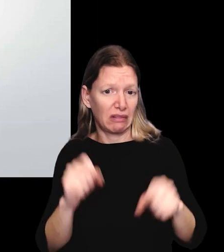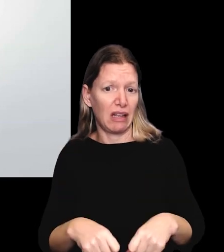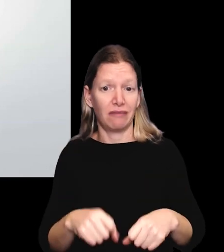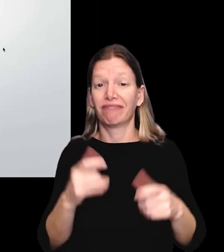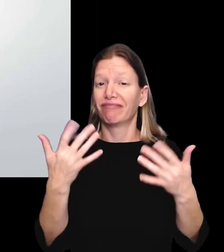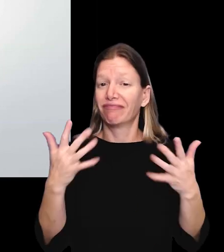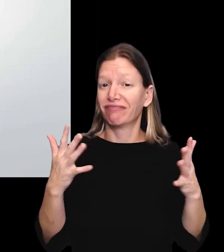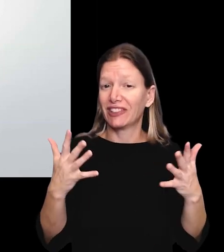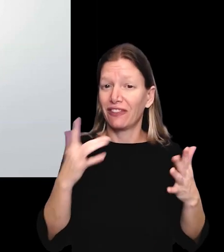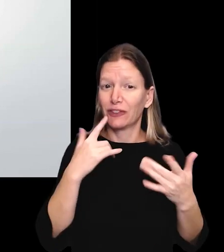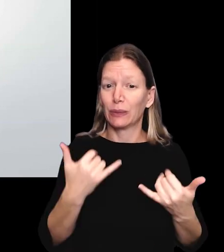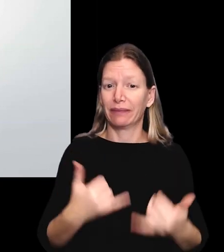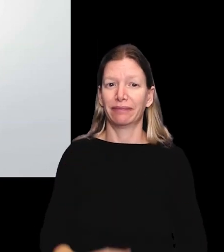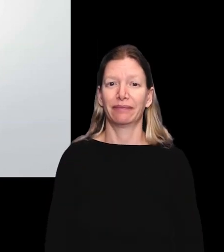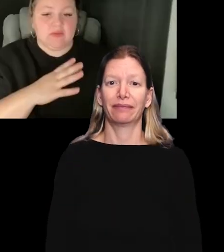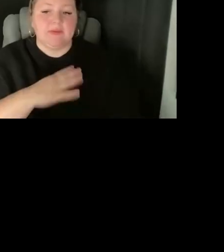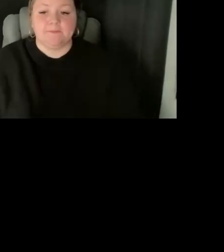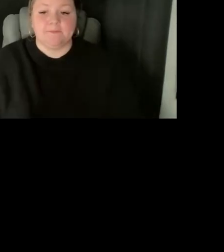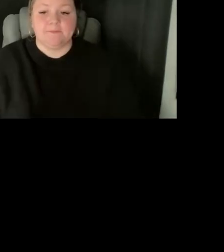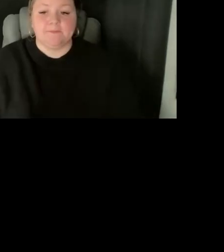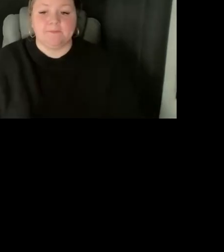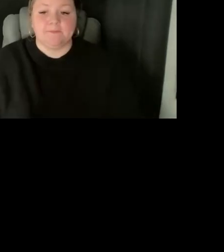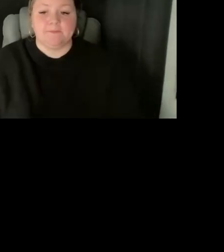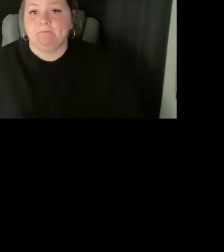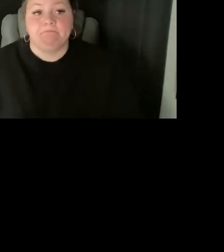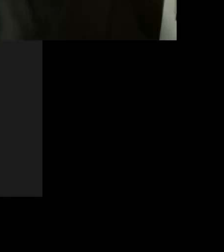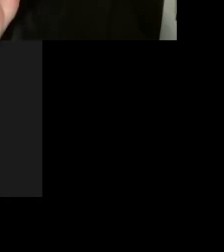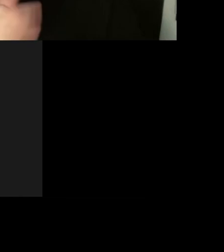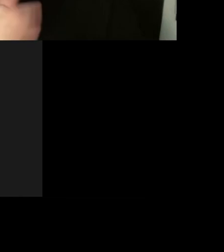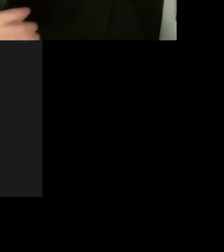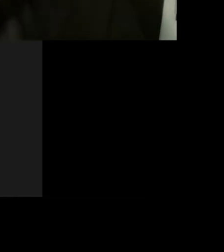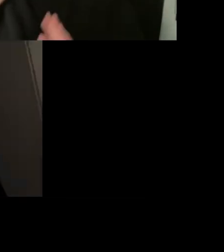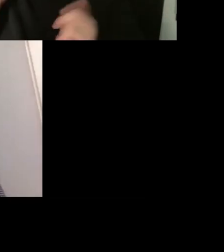call me as well. And that is all today.